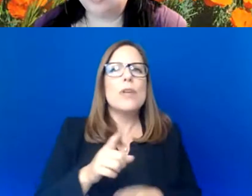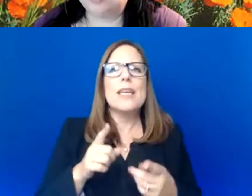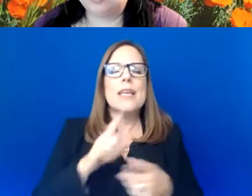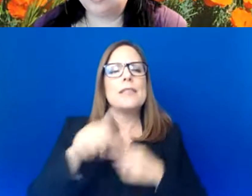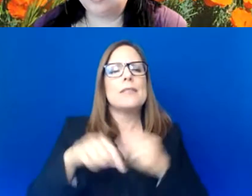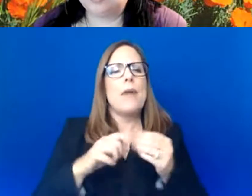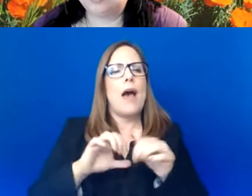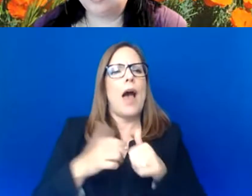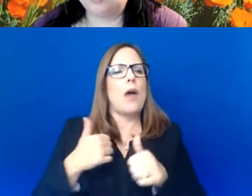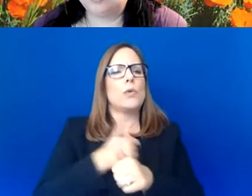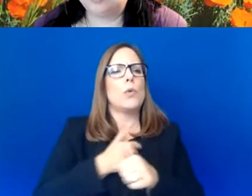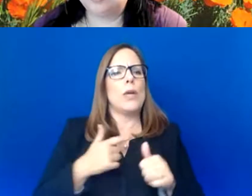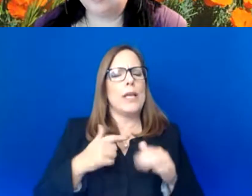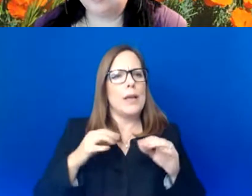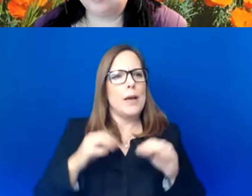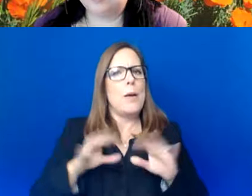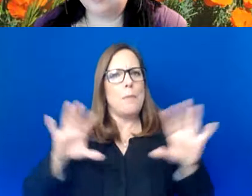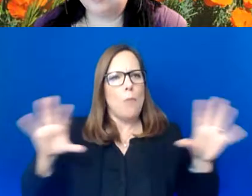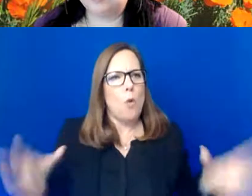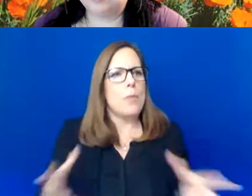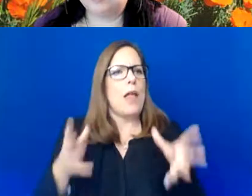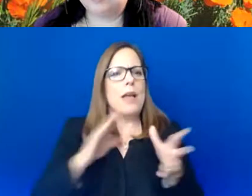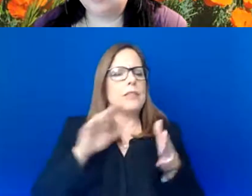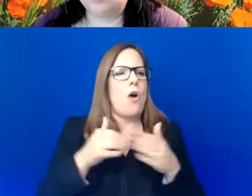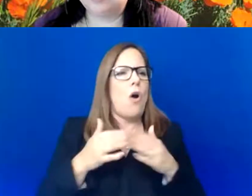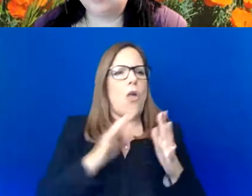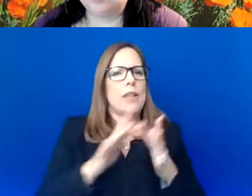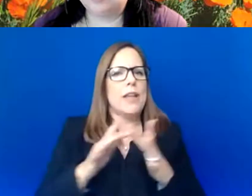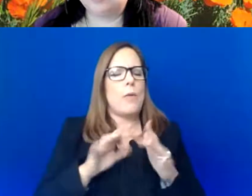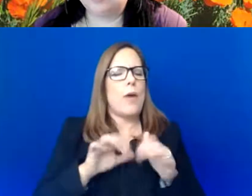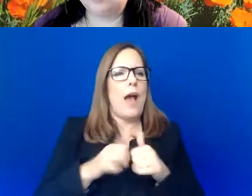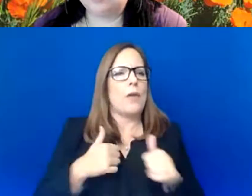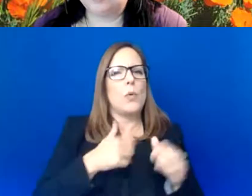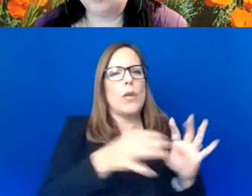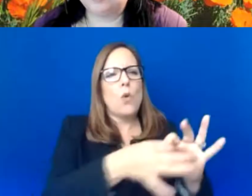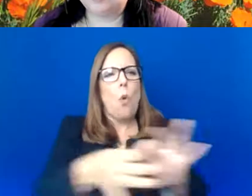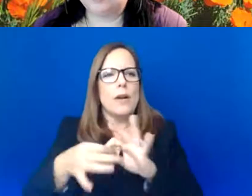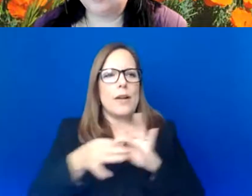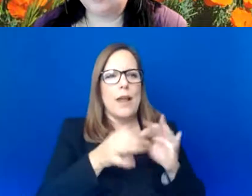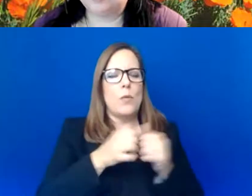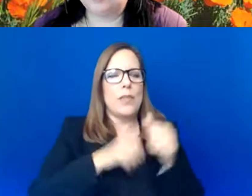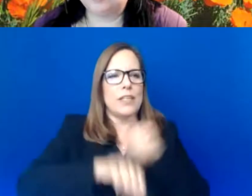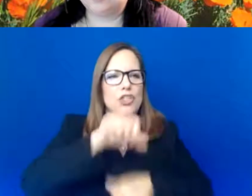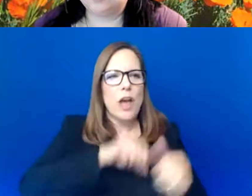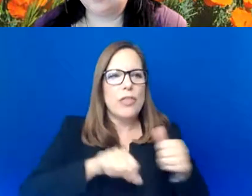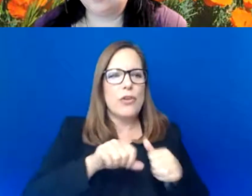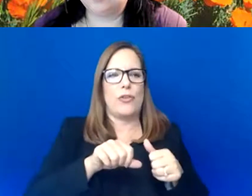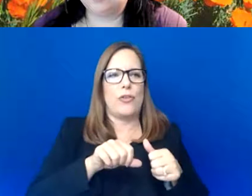mobilize all of those networks in a coordinated approach. So I think it's an and that we need